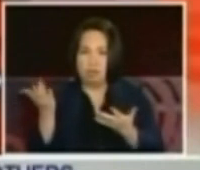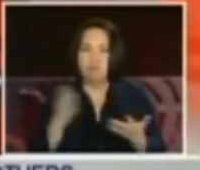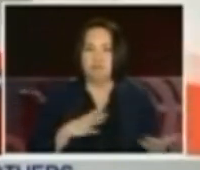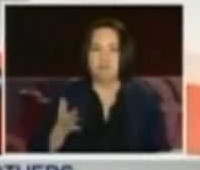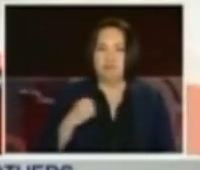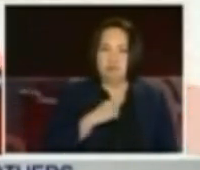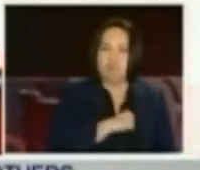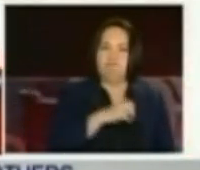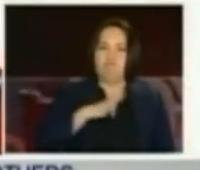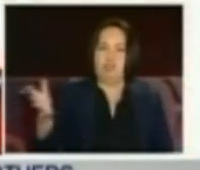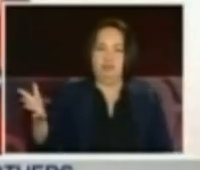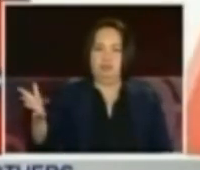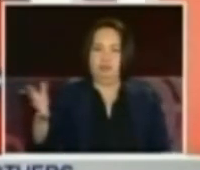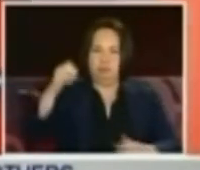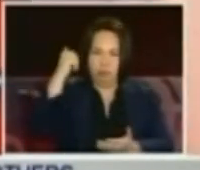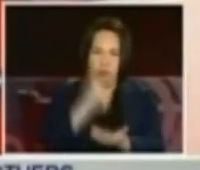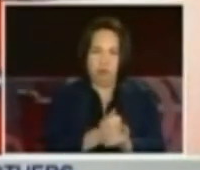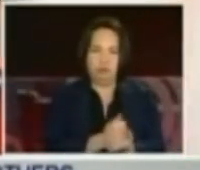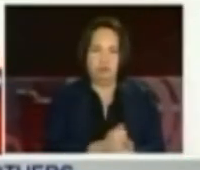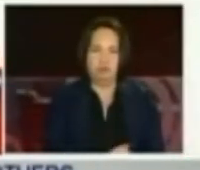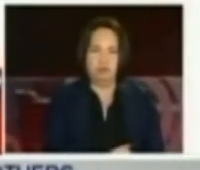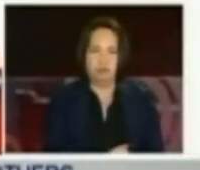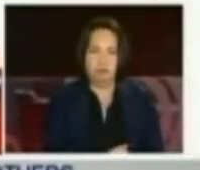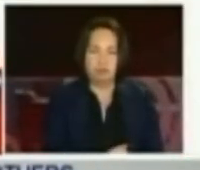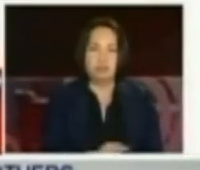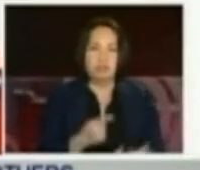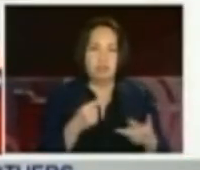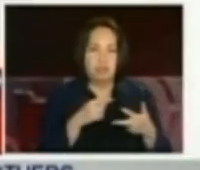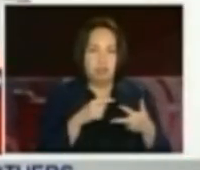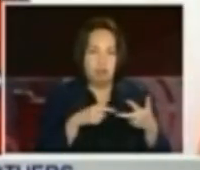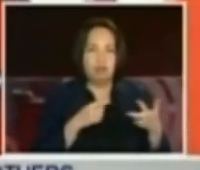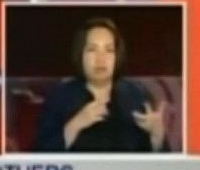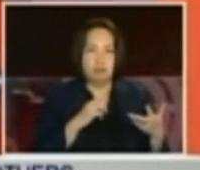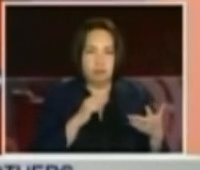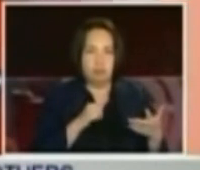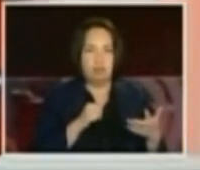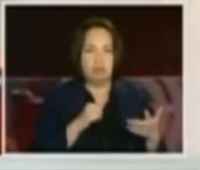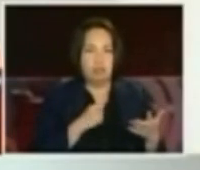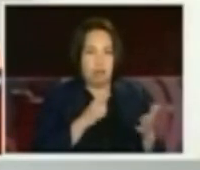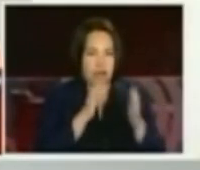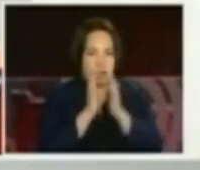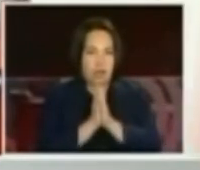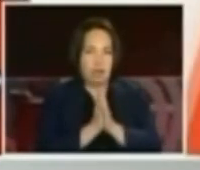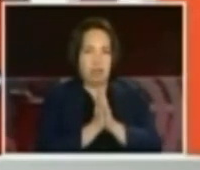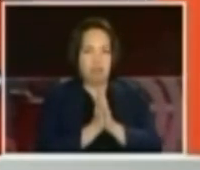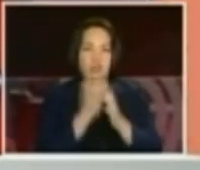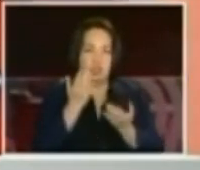approved. Mr. President, I move that the presiding officer be authorized